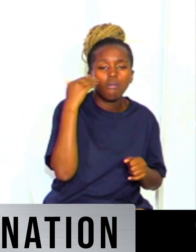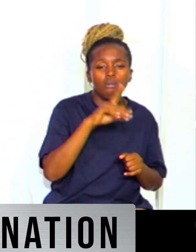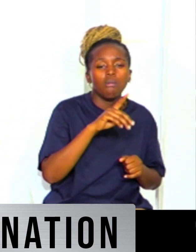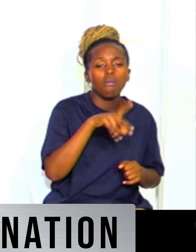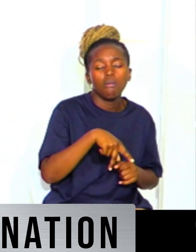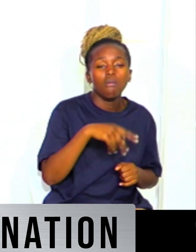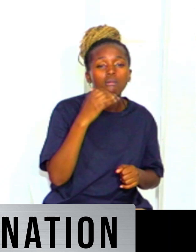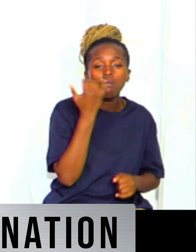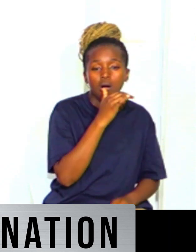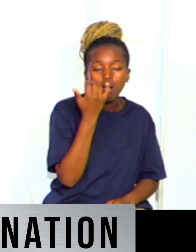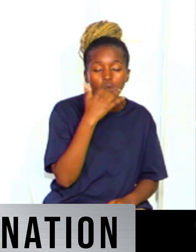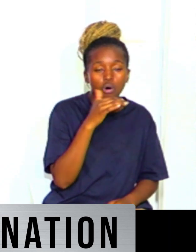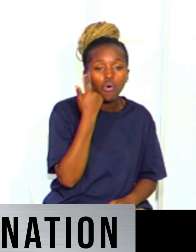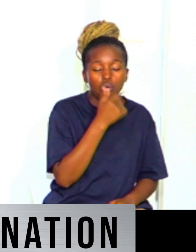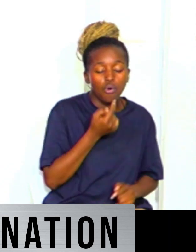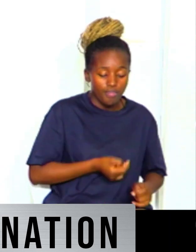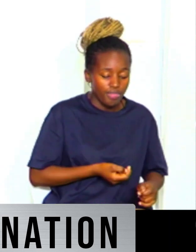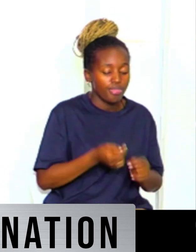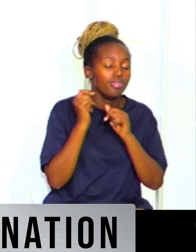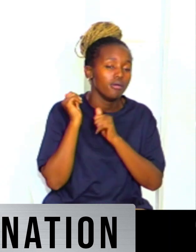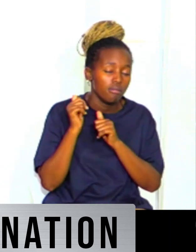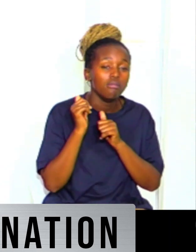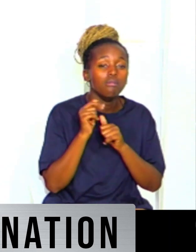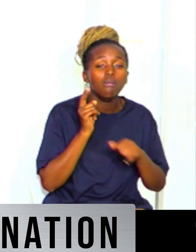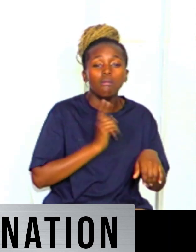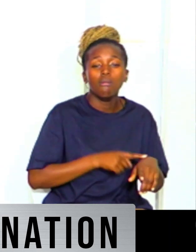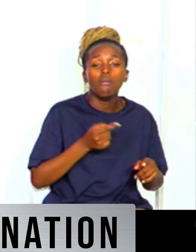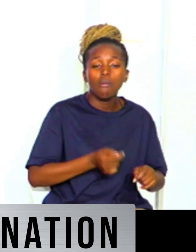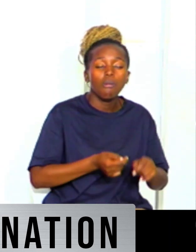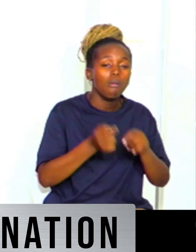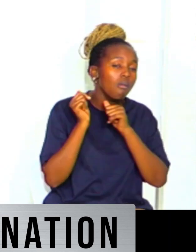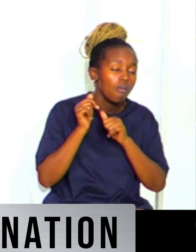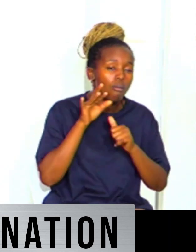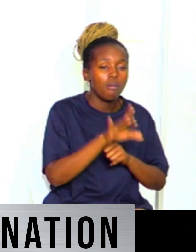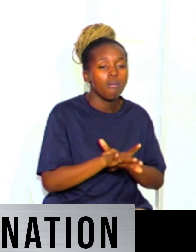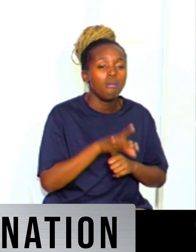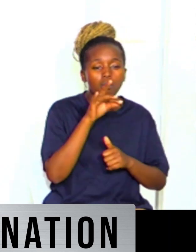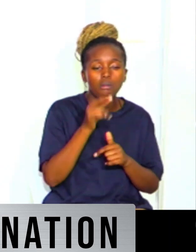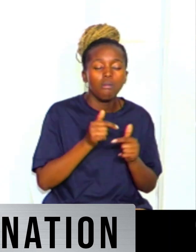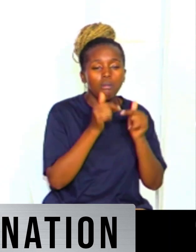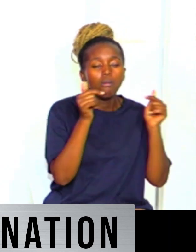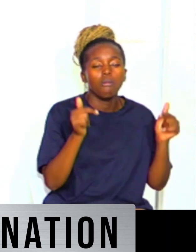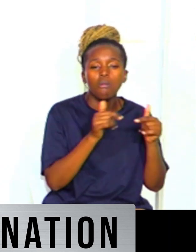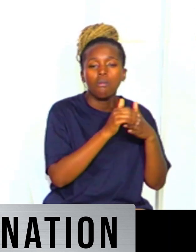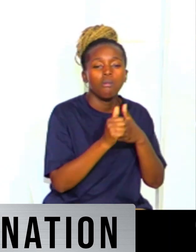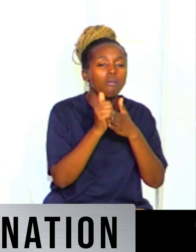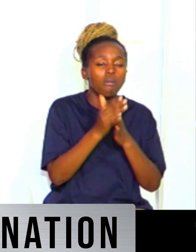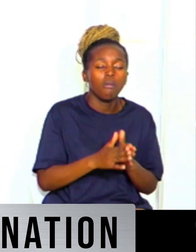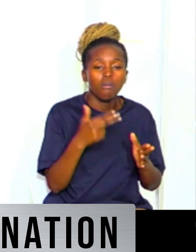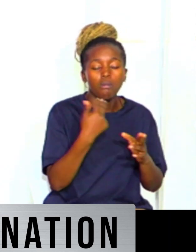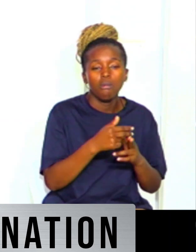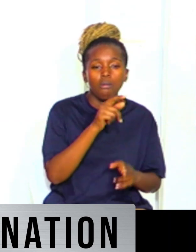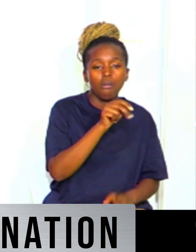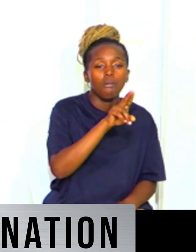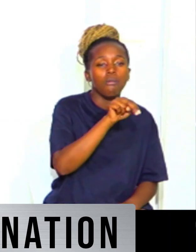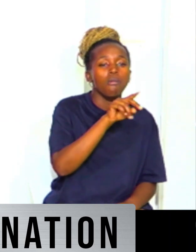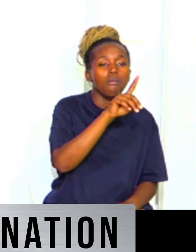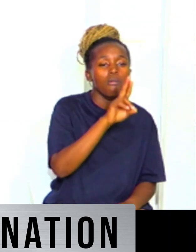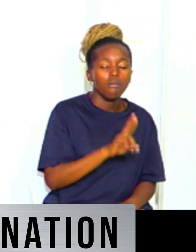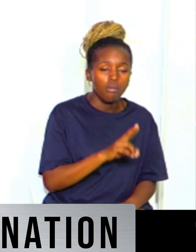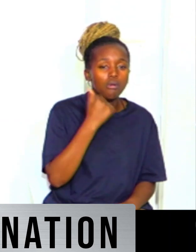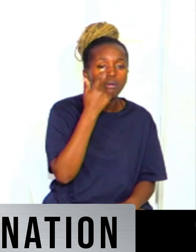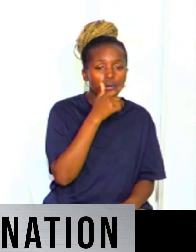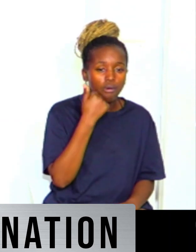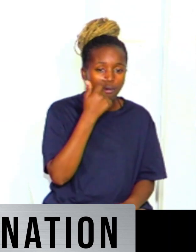was impeached, and the opposition leader Tundu Lissu is